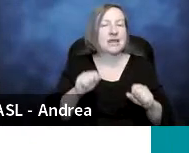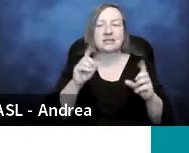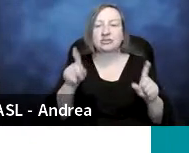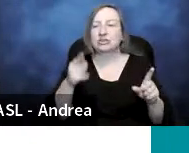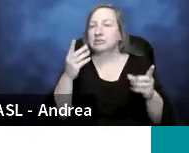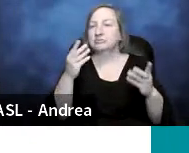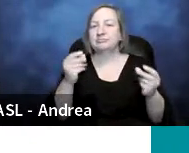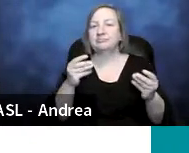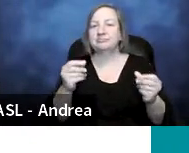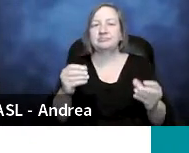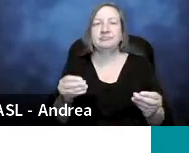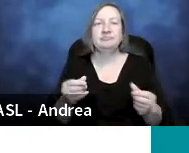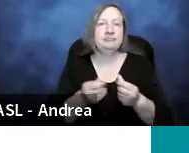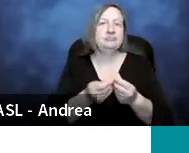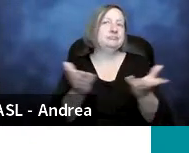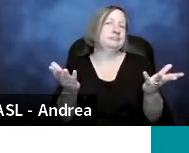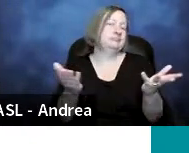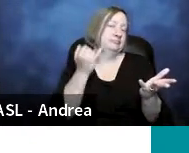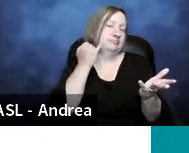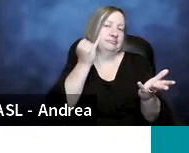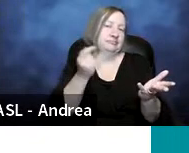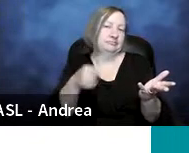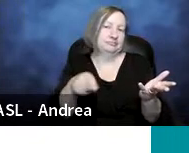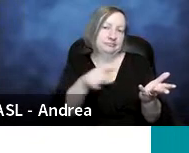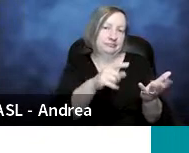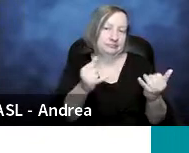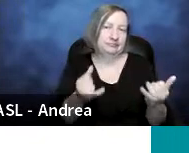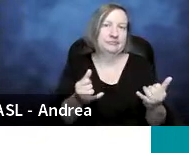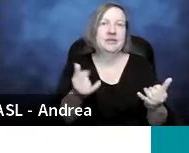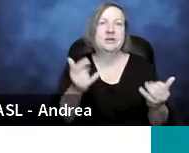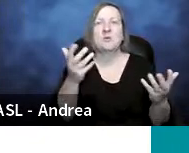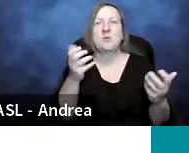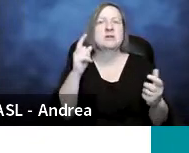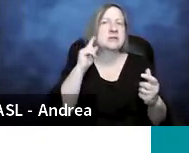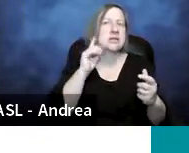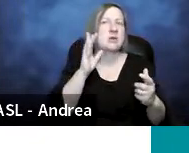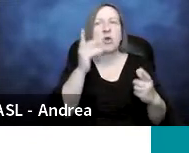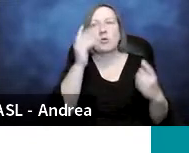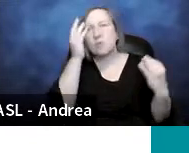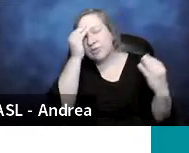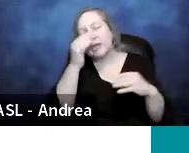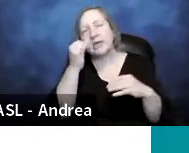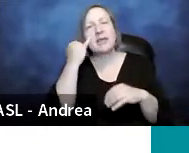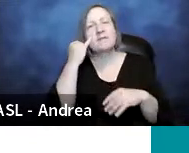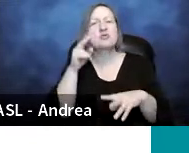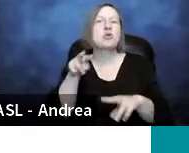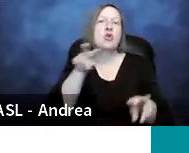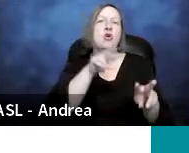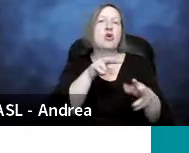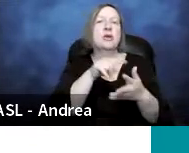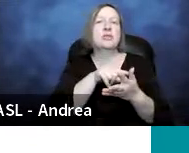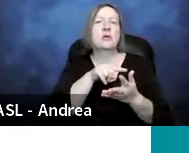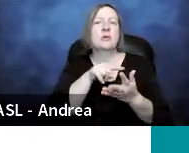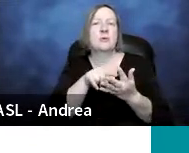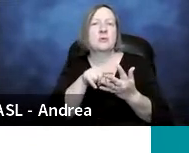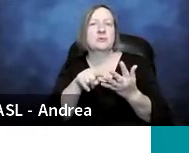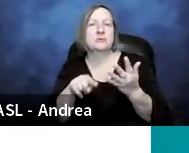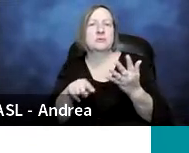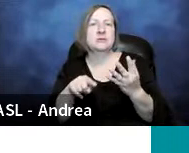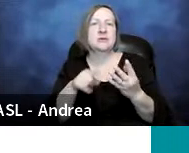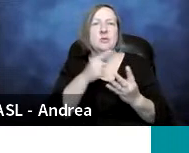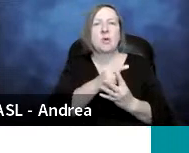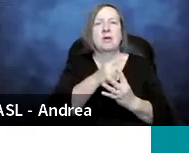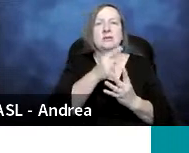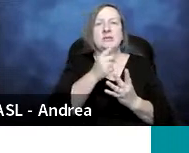of throw this out there, and just we wanted to hear your thoughts as far as when you look down at those those 1, 2,